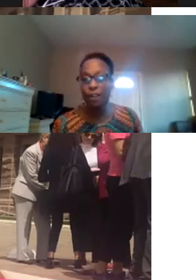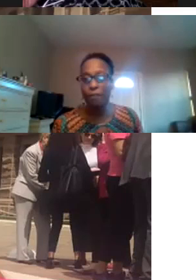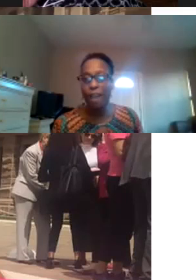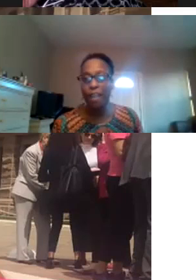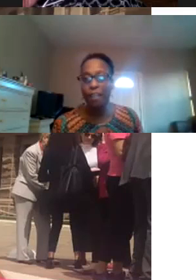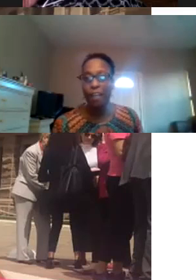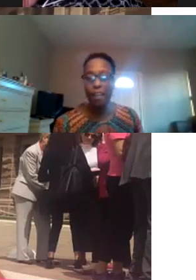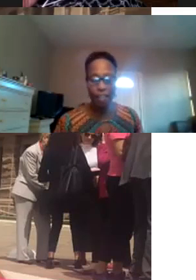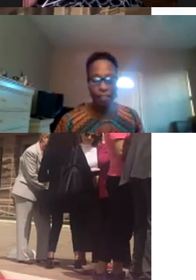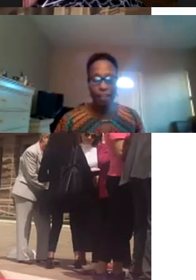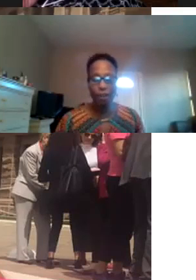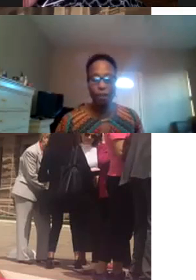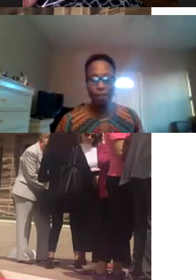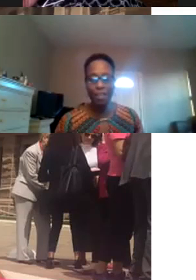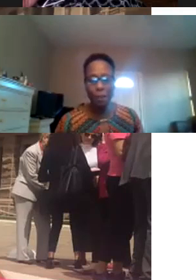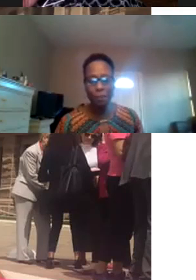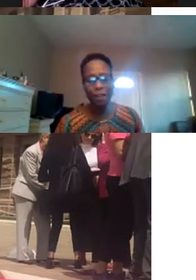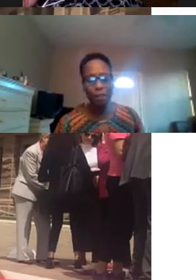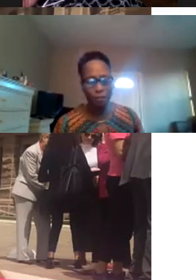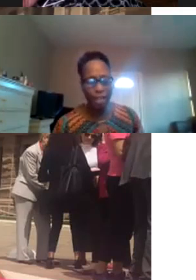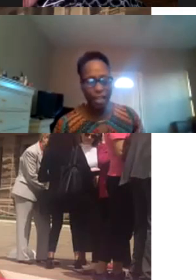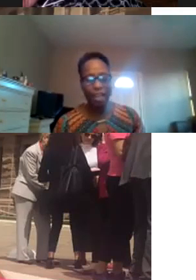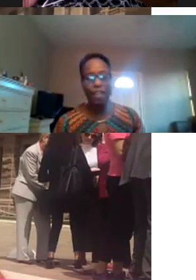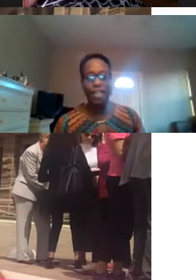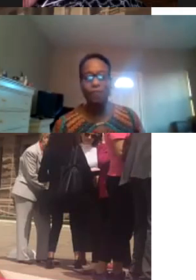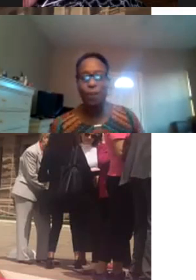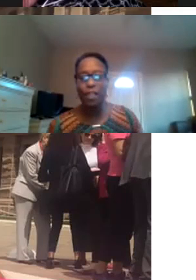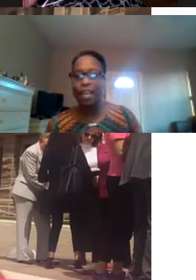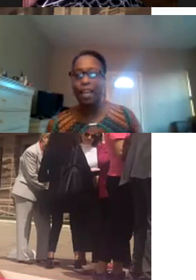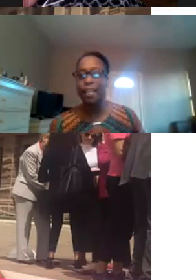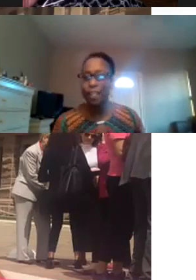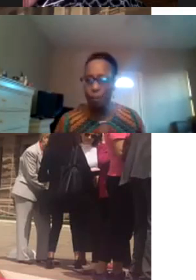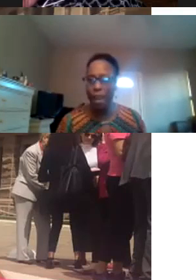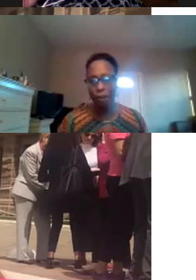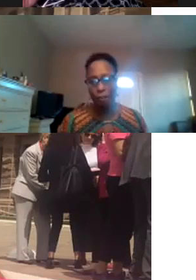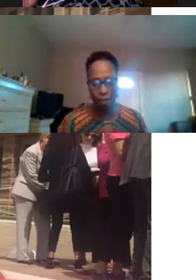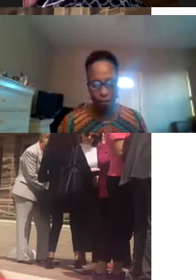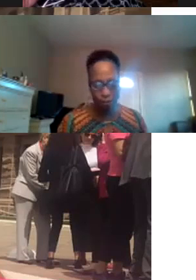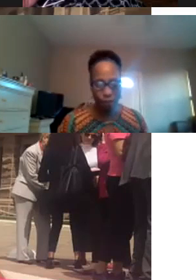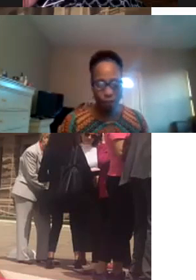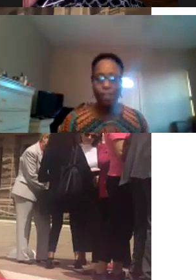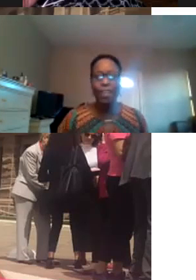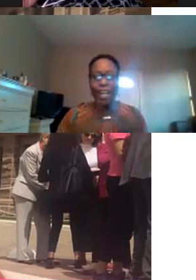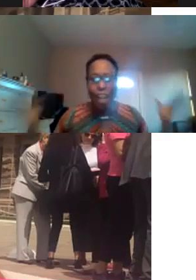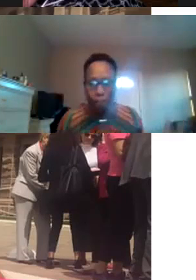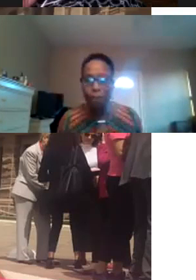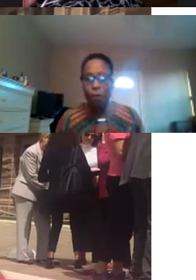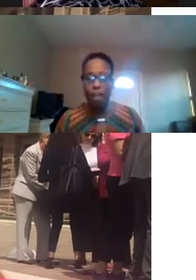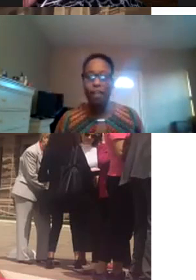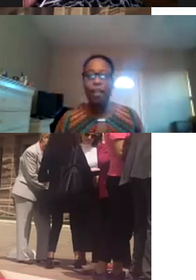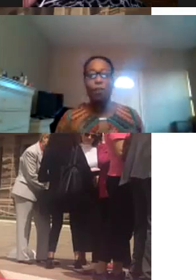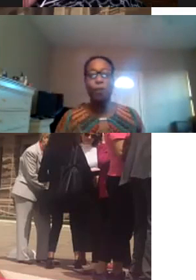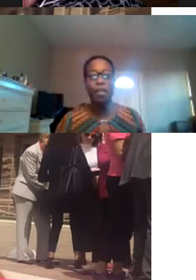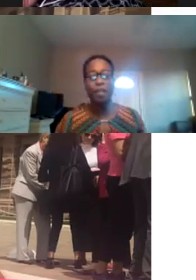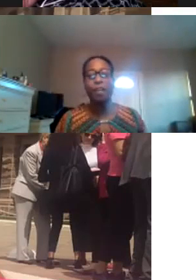uninsured, right? And so that's why PWN advocates for that single payer model, so that yes.